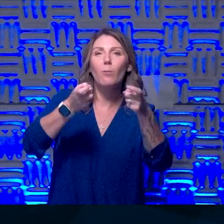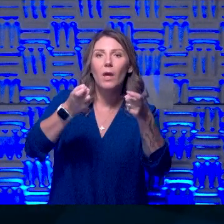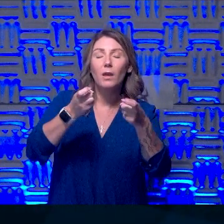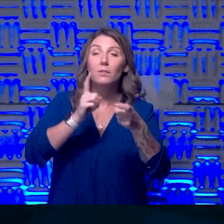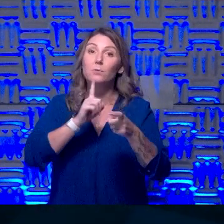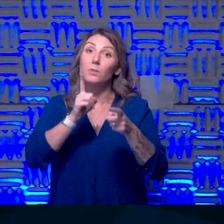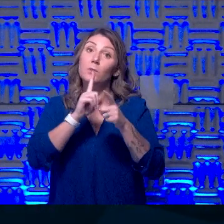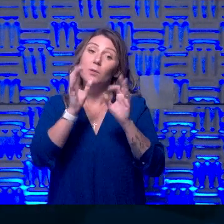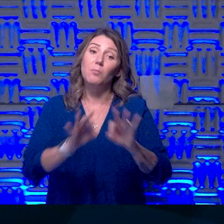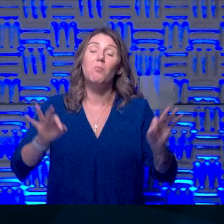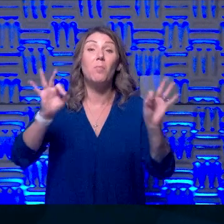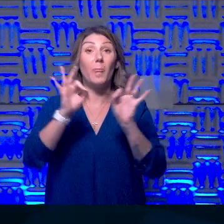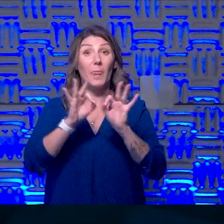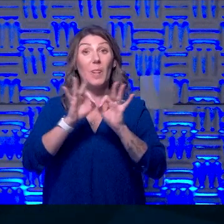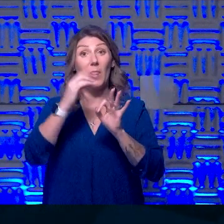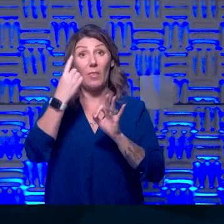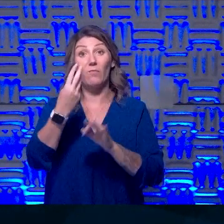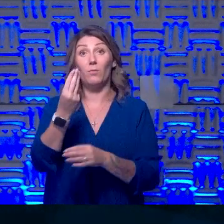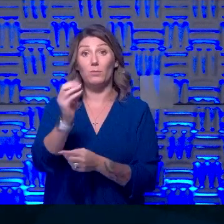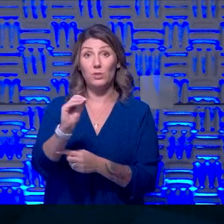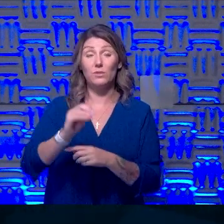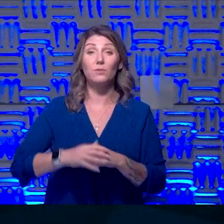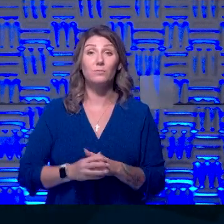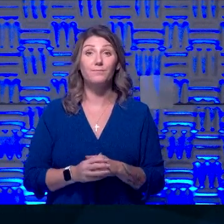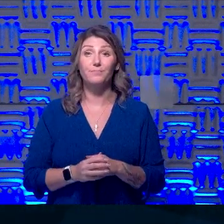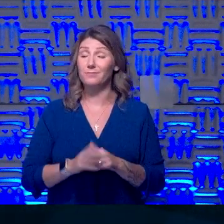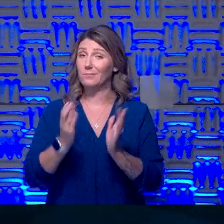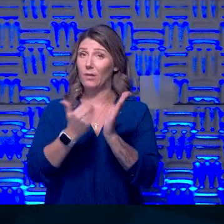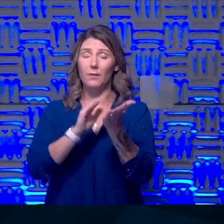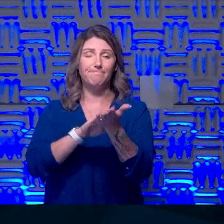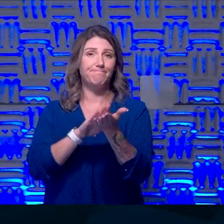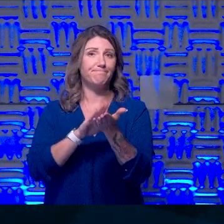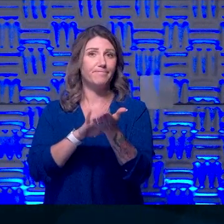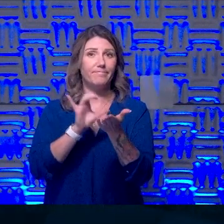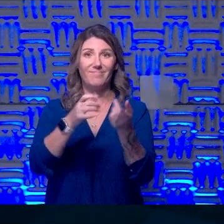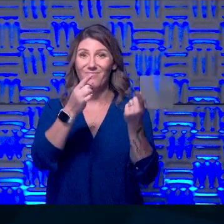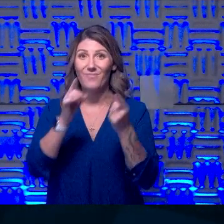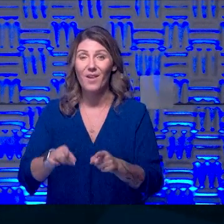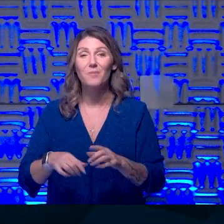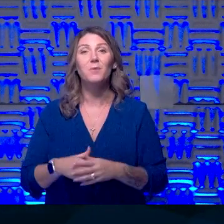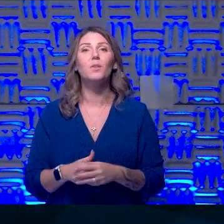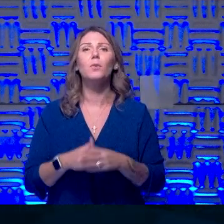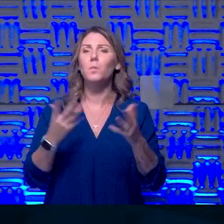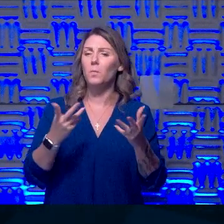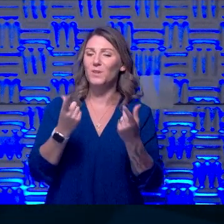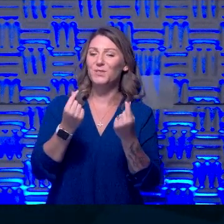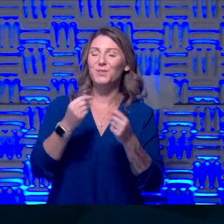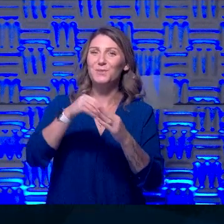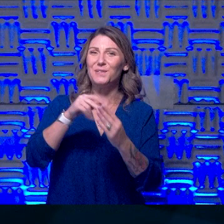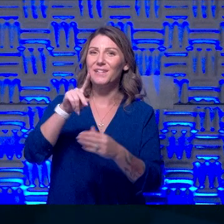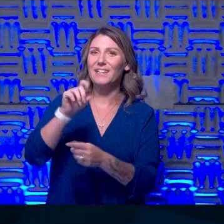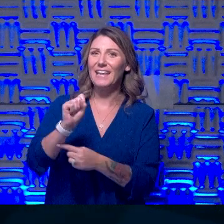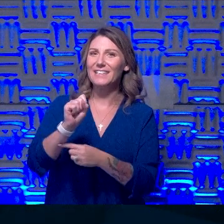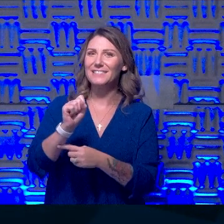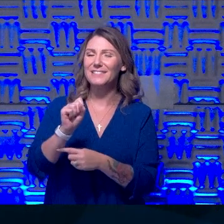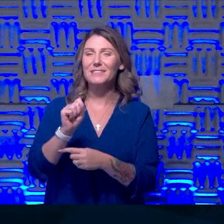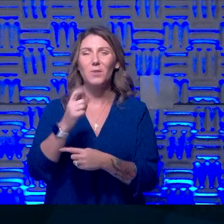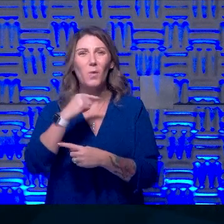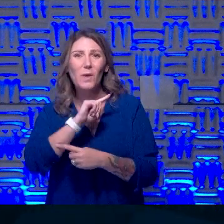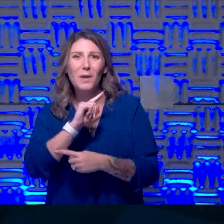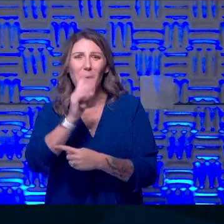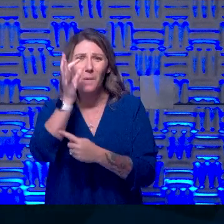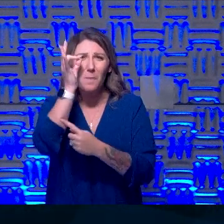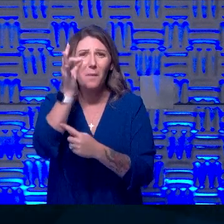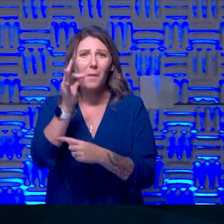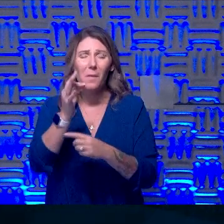for the state of Missouri. Yeah, and again, applaud that was able to happen. What do we need to do in Kansas, Tom? Because I know we've come so close in